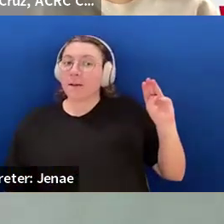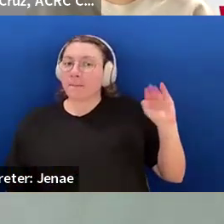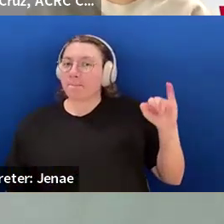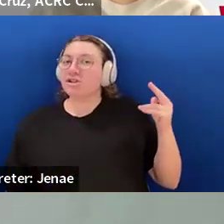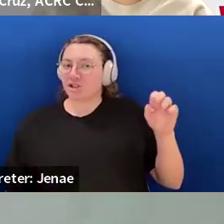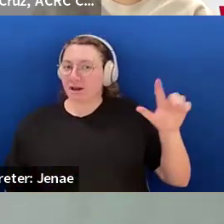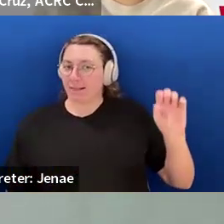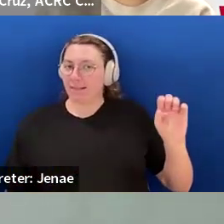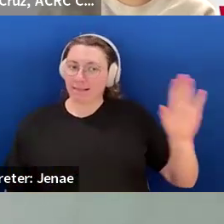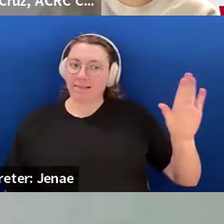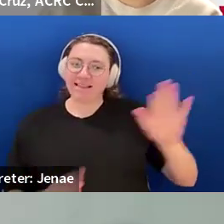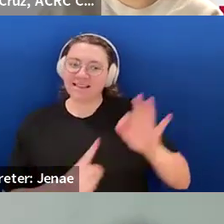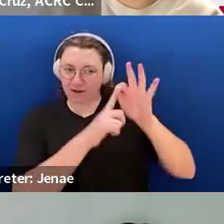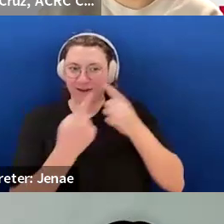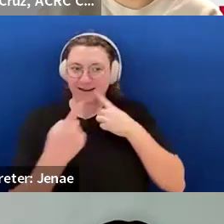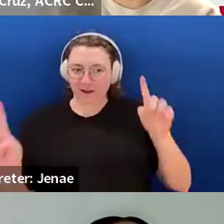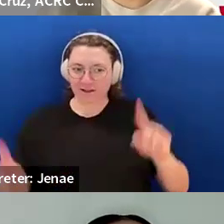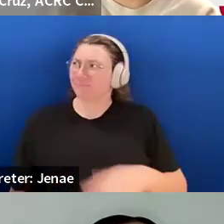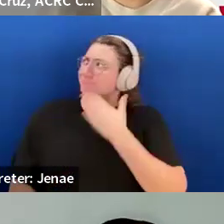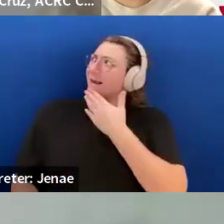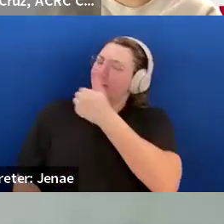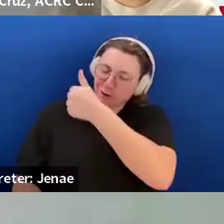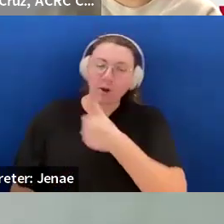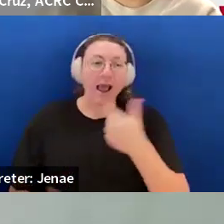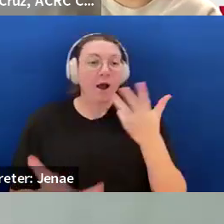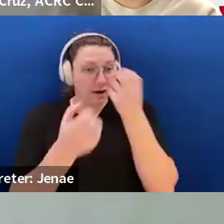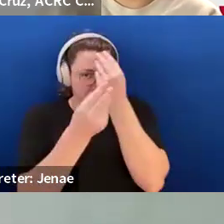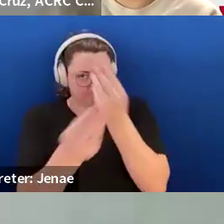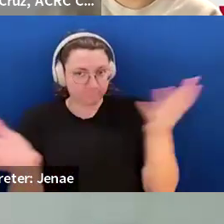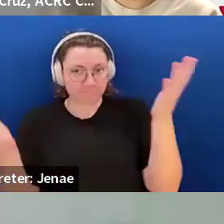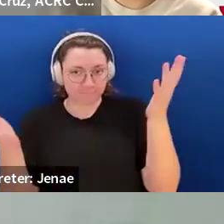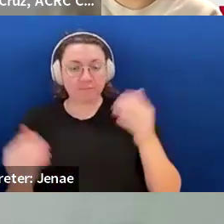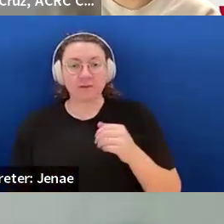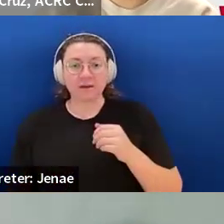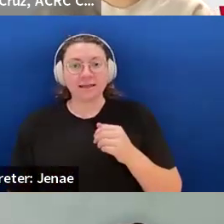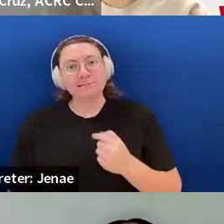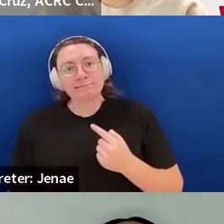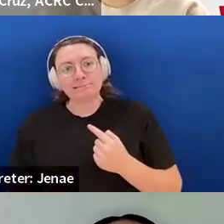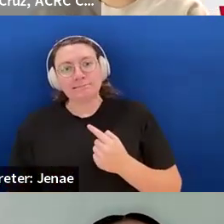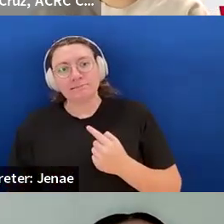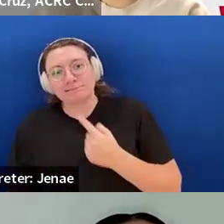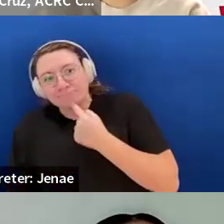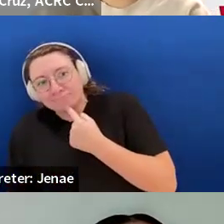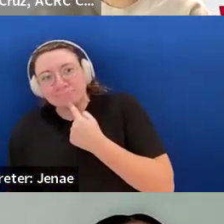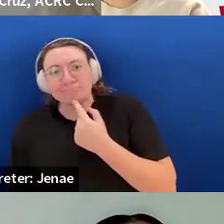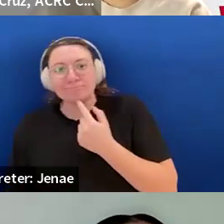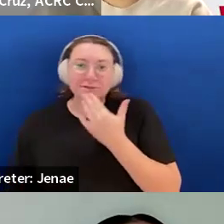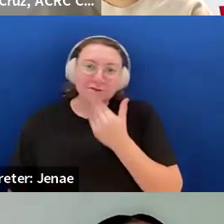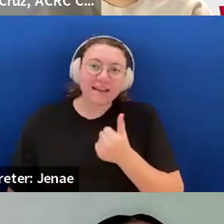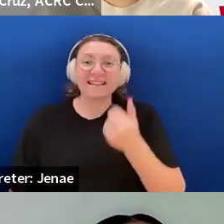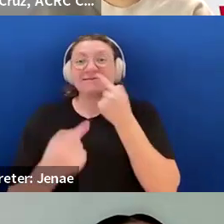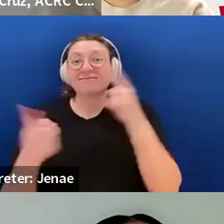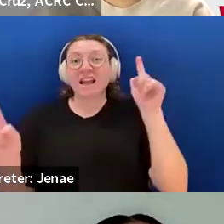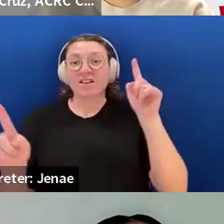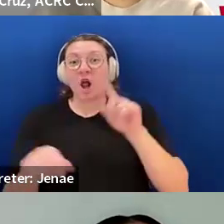special announcement. Hi, thank you, Jordan. Yeah, I just wanted to let everyone know it's with bittersweet that we kind of announced that our